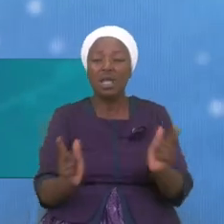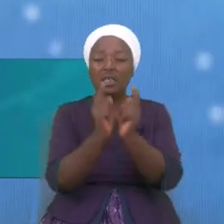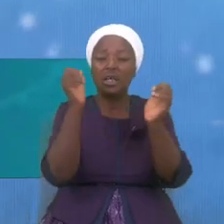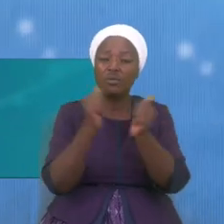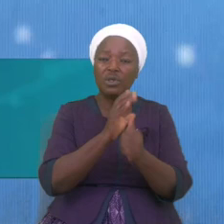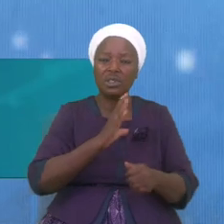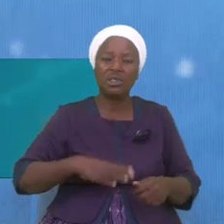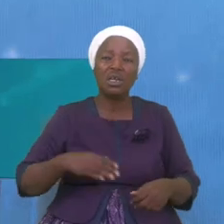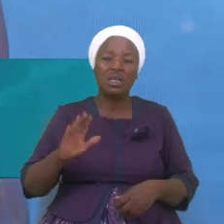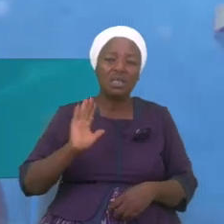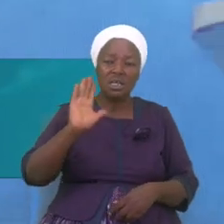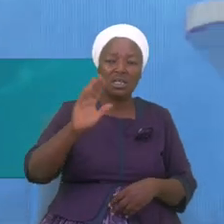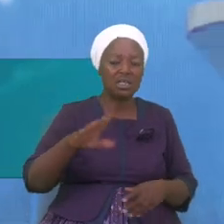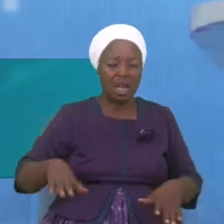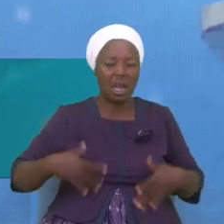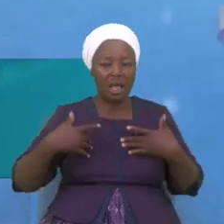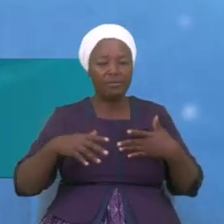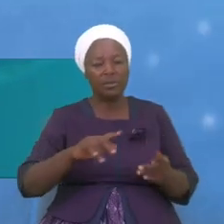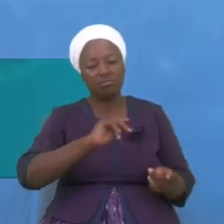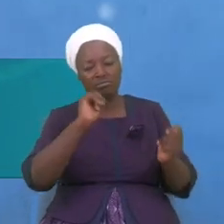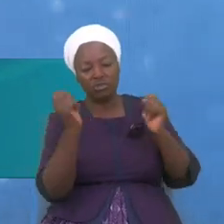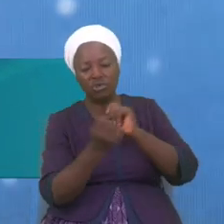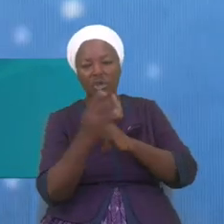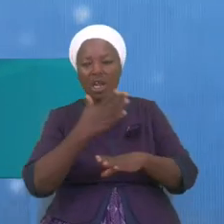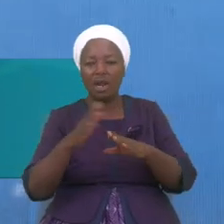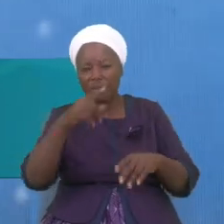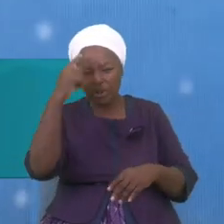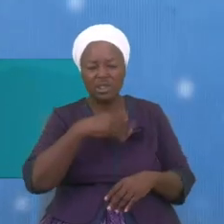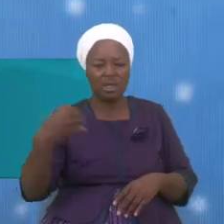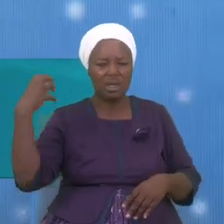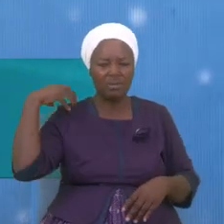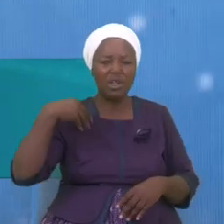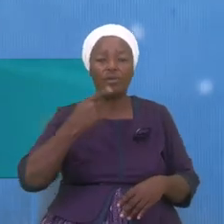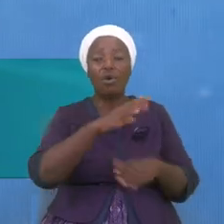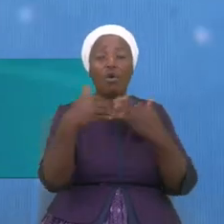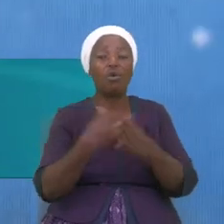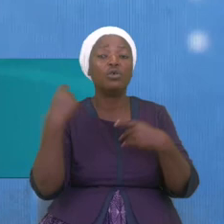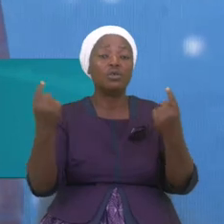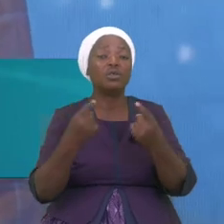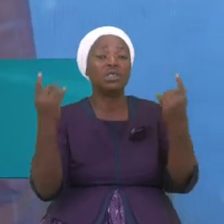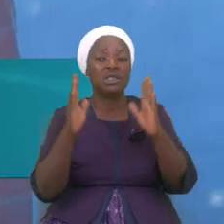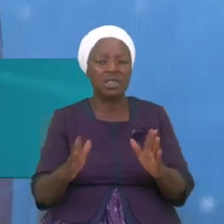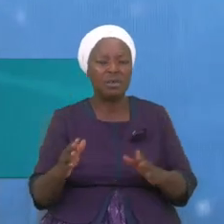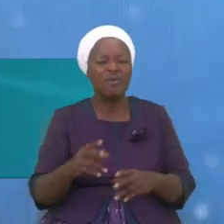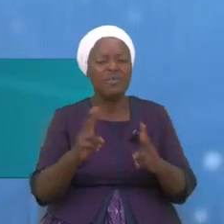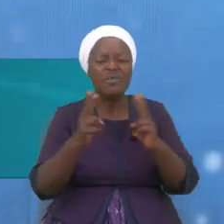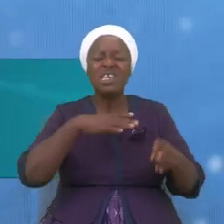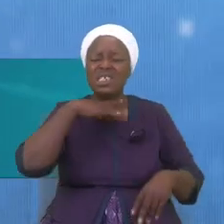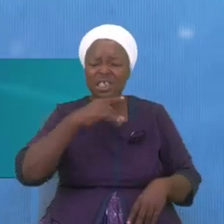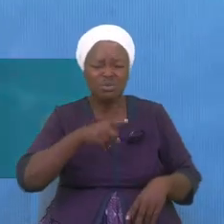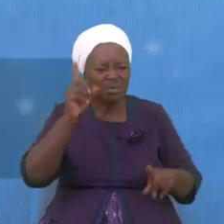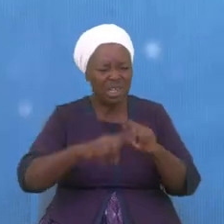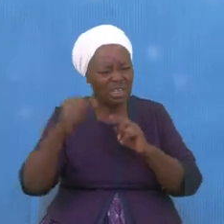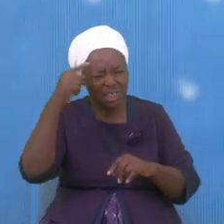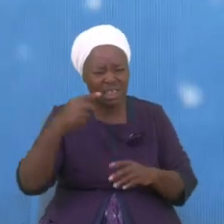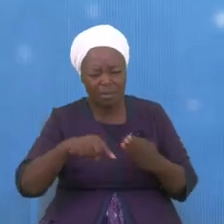turned around. He was the chief of sinners. He was so dirty, you couldn't think about anybody